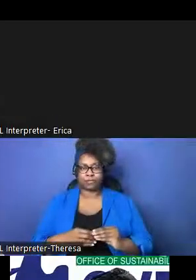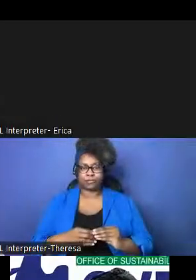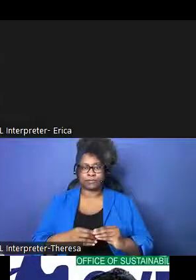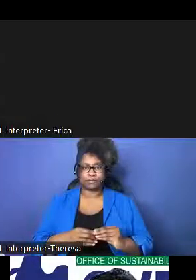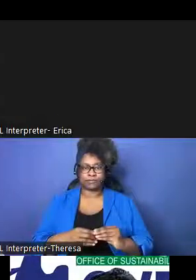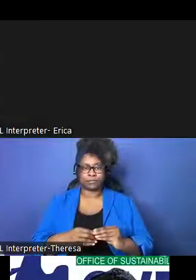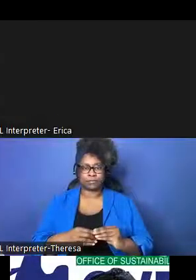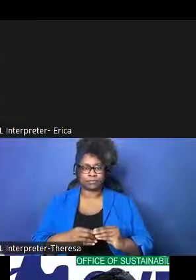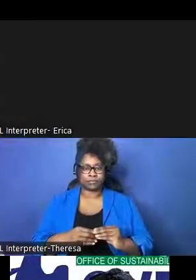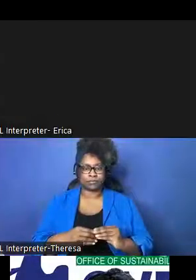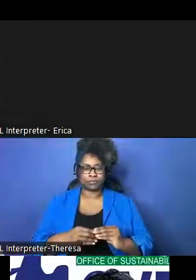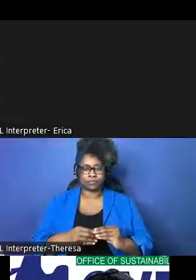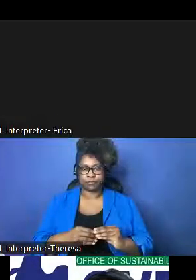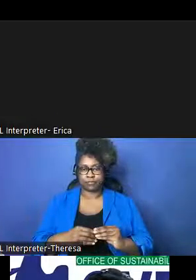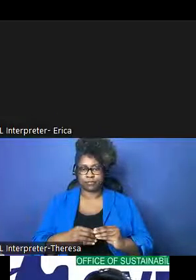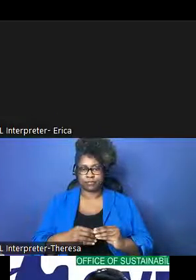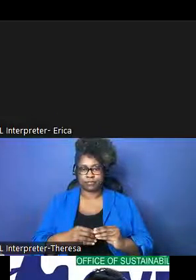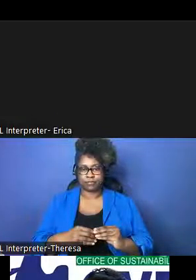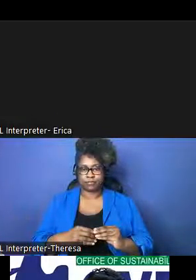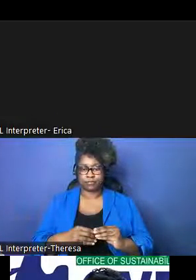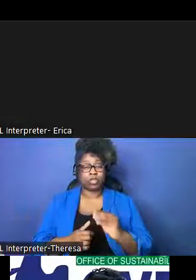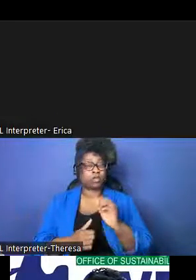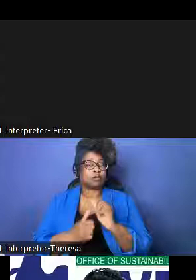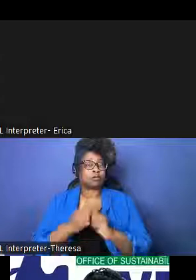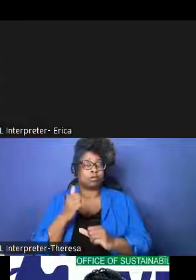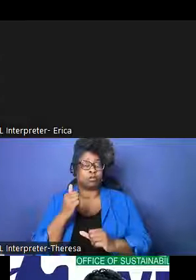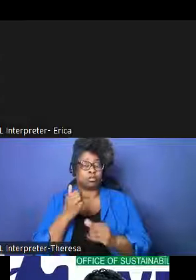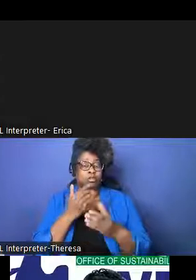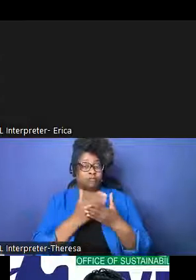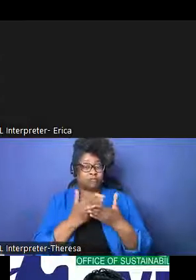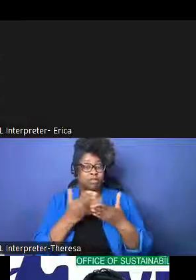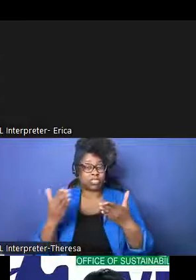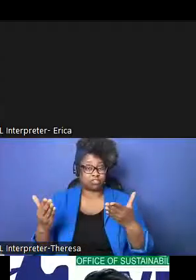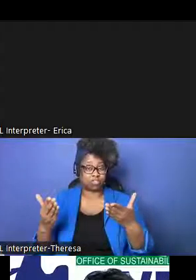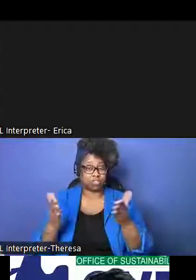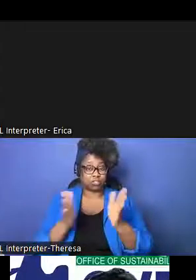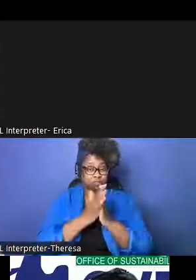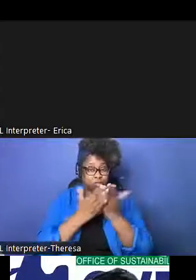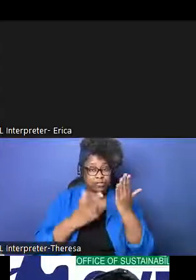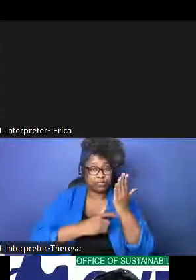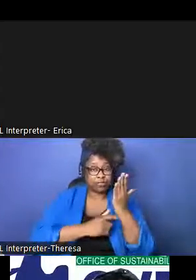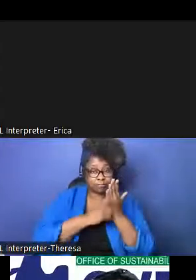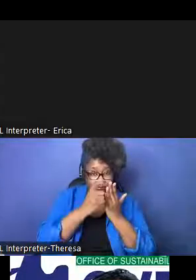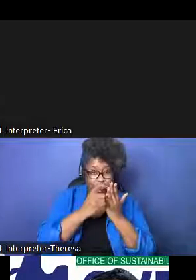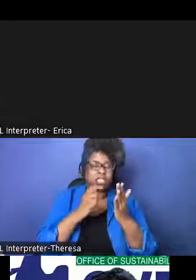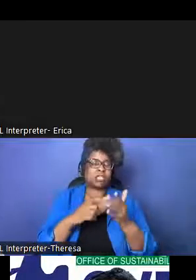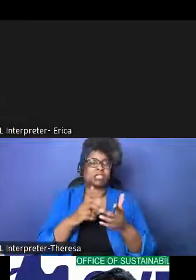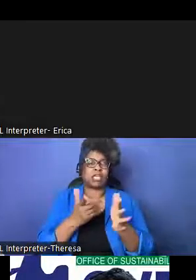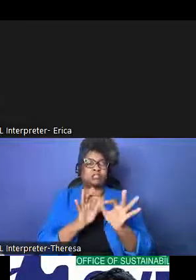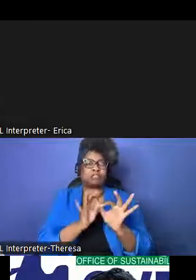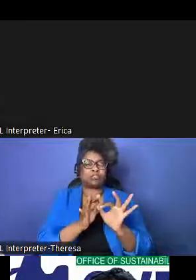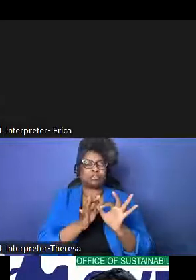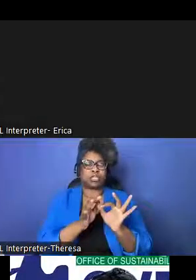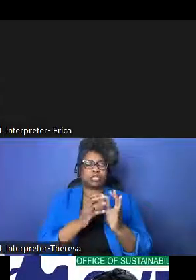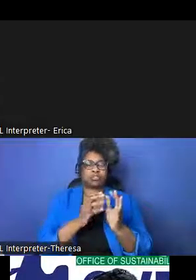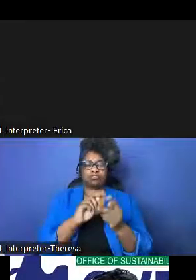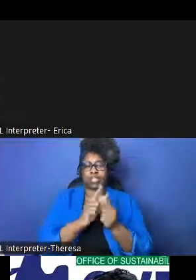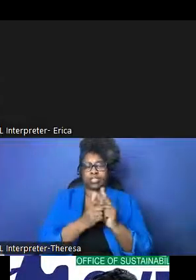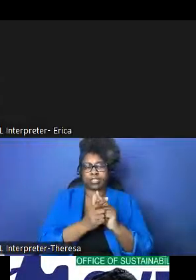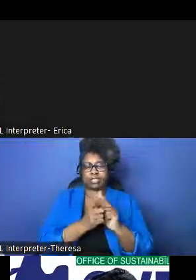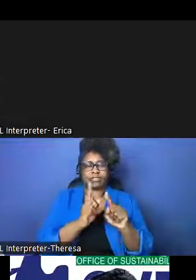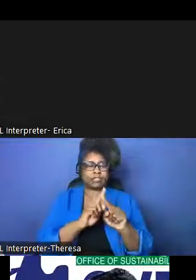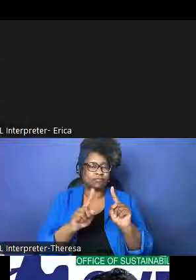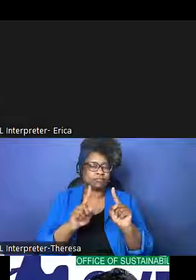we have most of our materials translated into multiple languages. We've done surveys